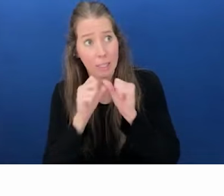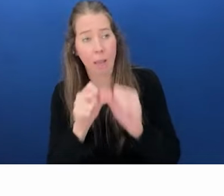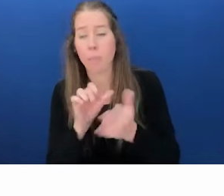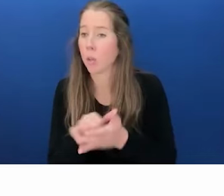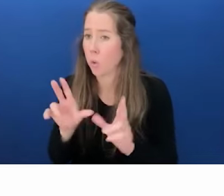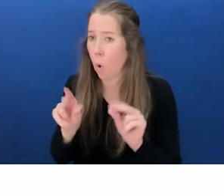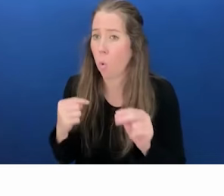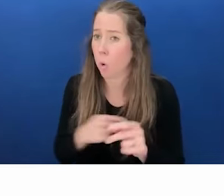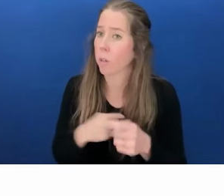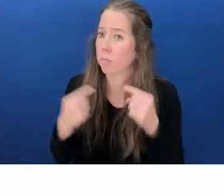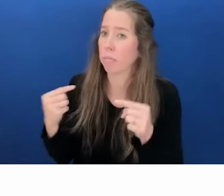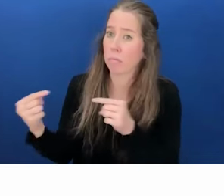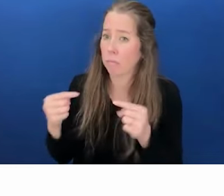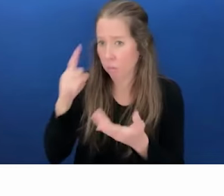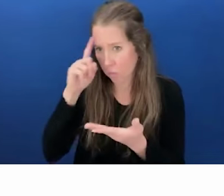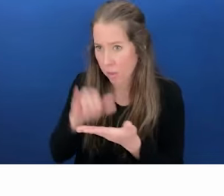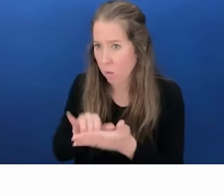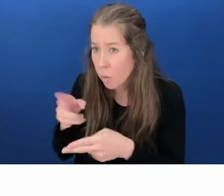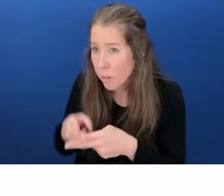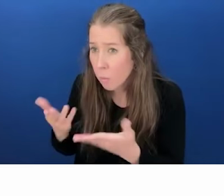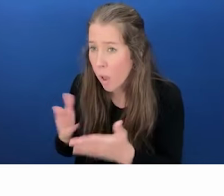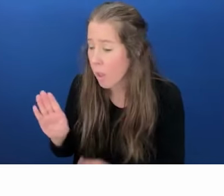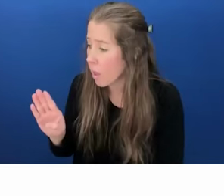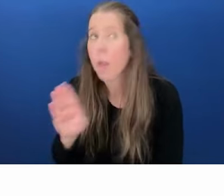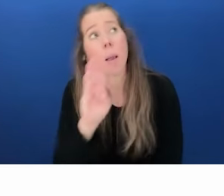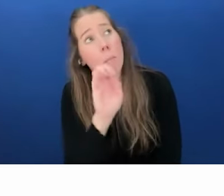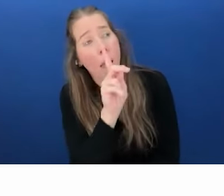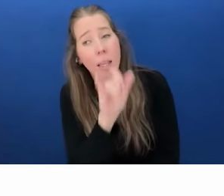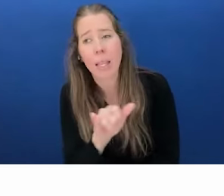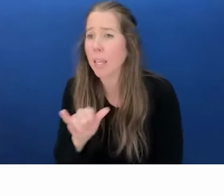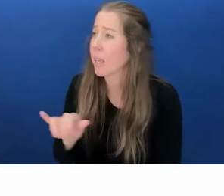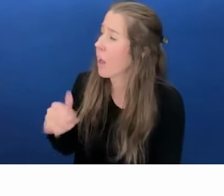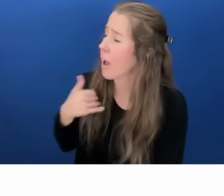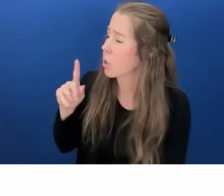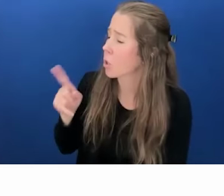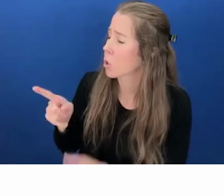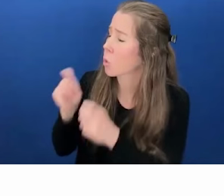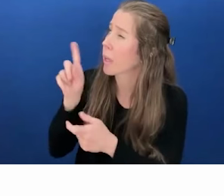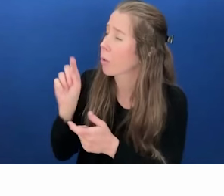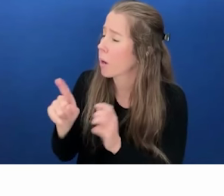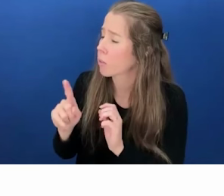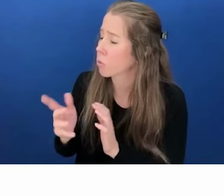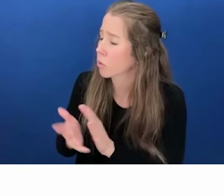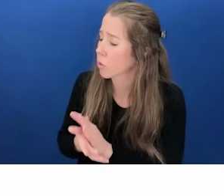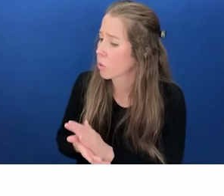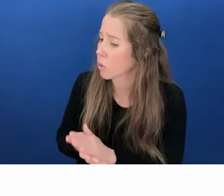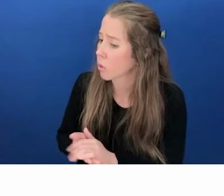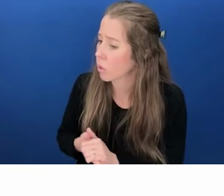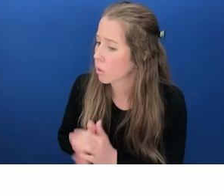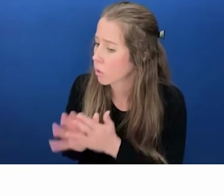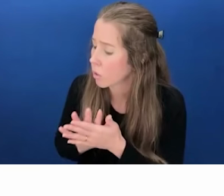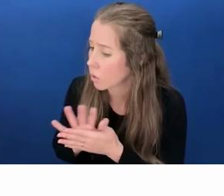for that, but no, there isn't yet. What was your name? Becky. My question was on that, it was like, is there any progress on fixing